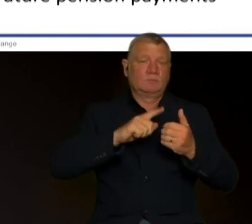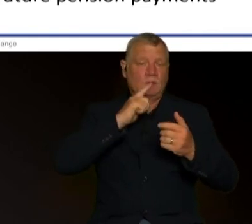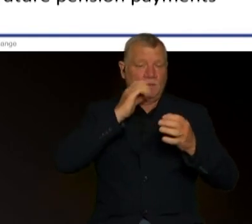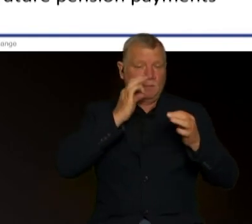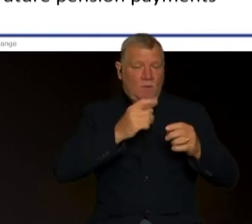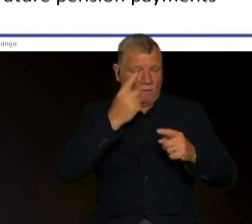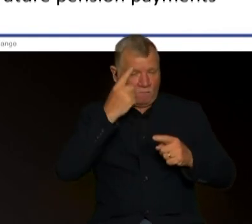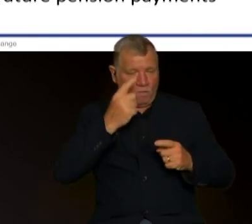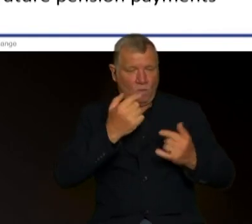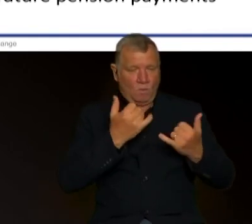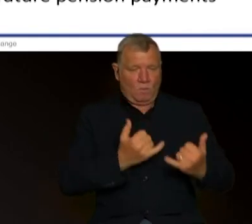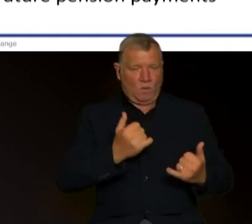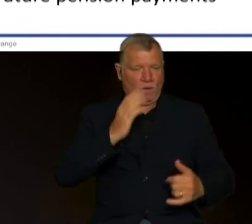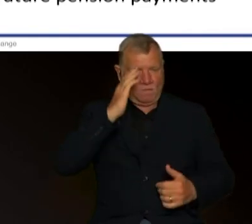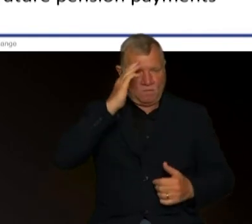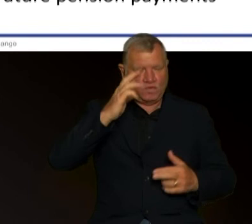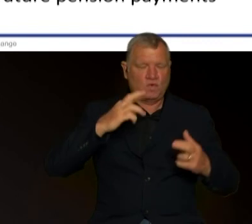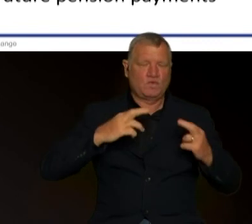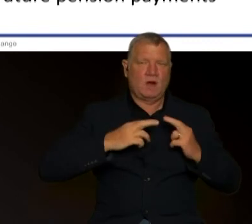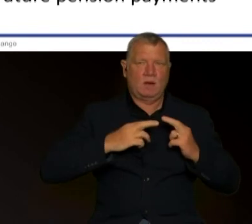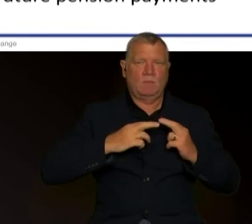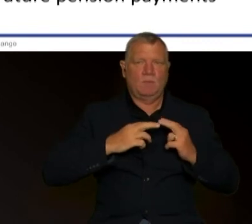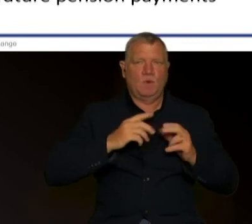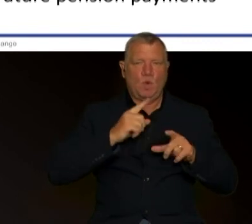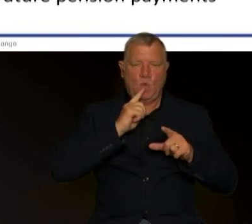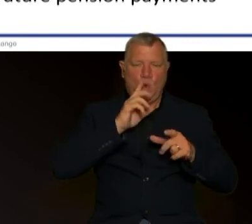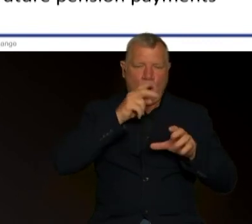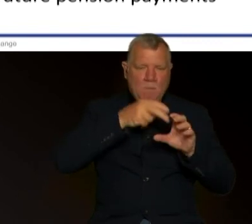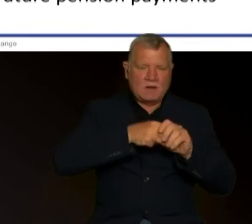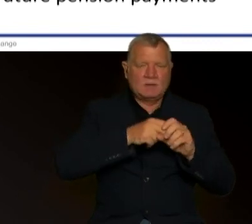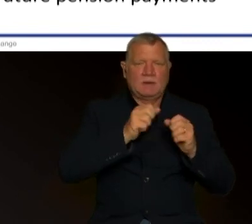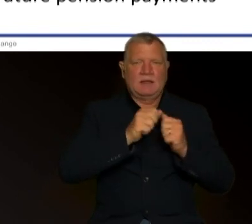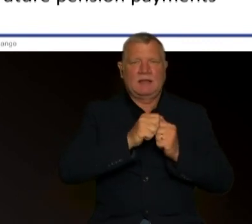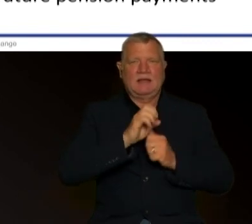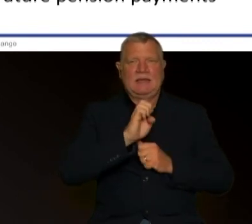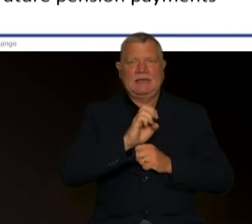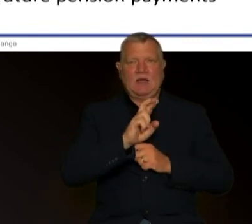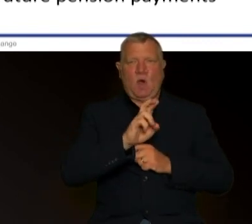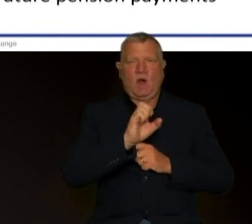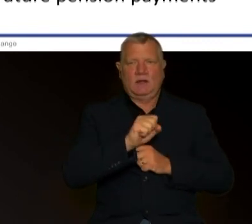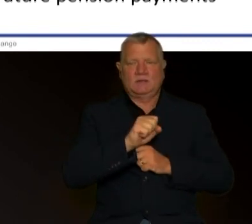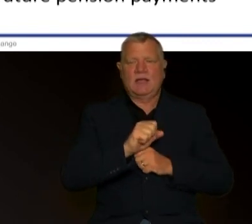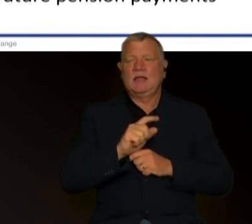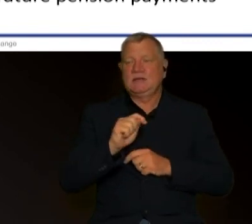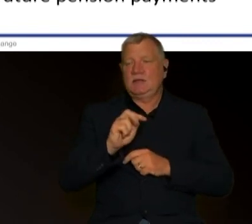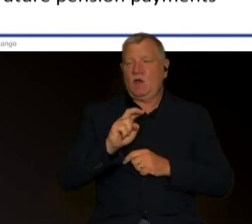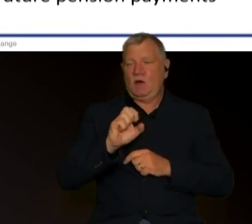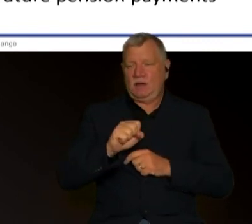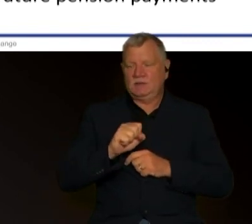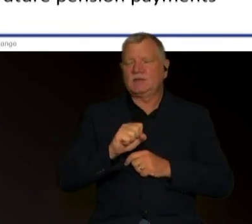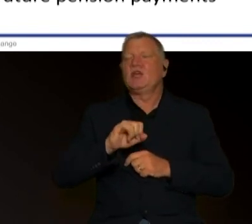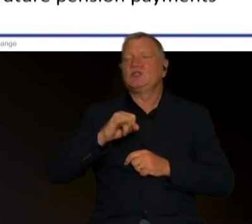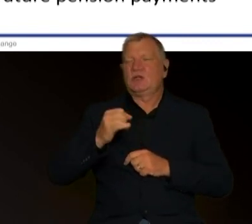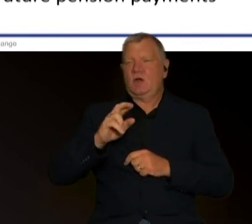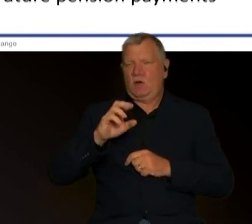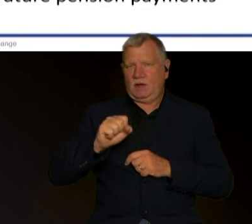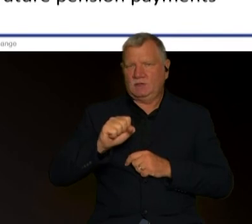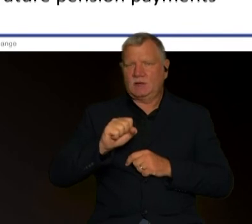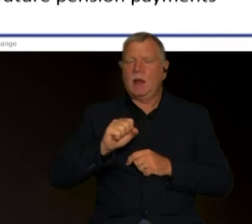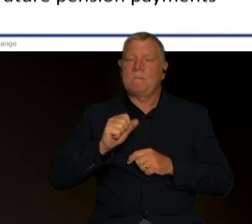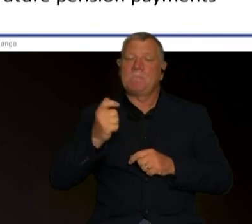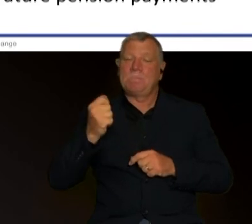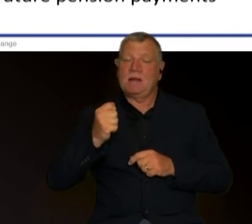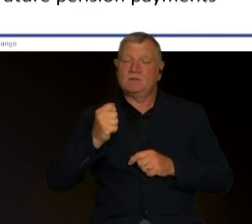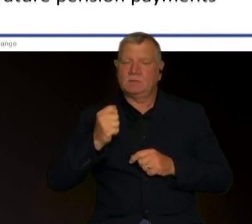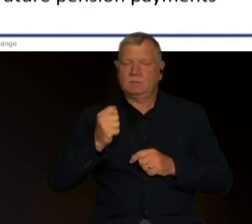for the benefit of current and future retirees who are participants in the ERS, TRS, and JRS pension plans.